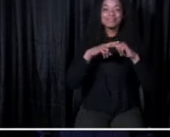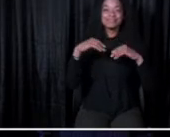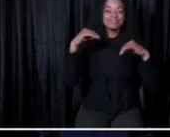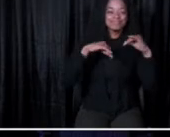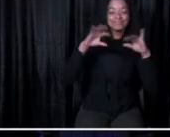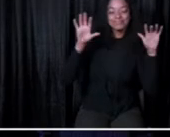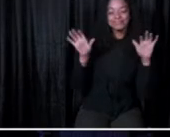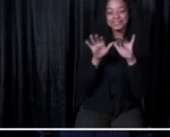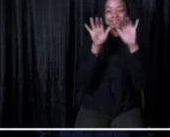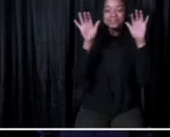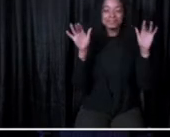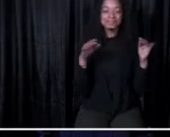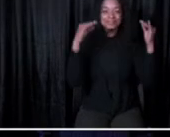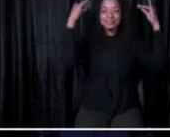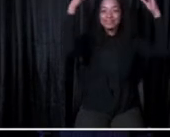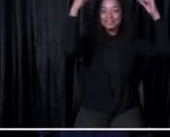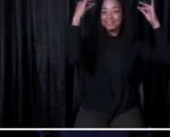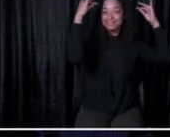decorations.